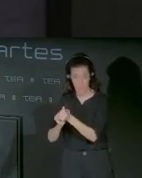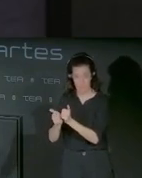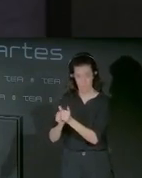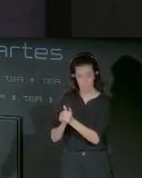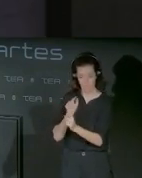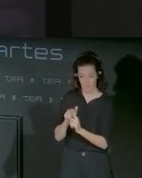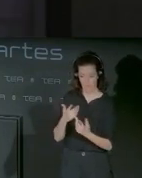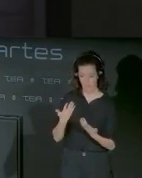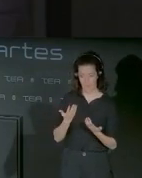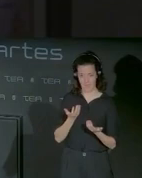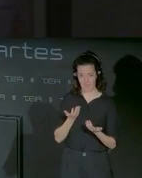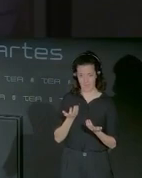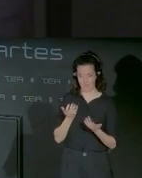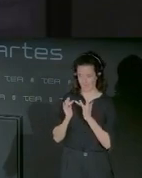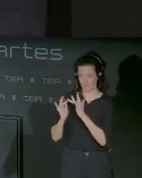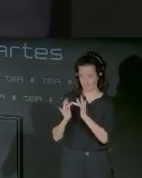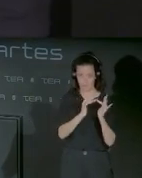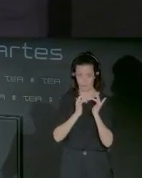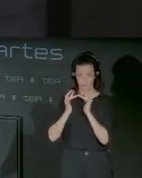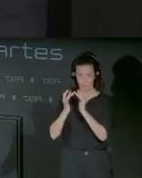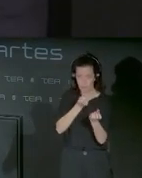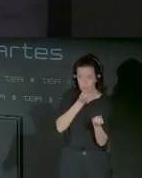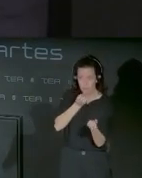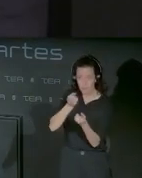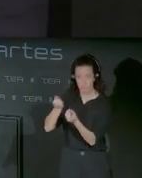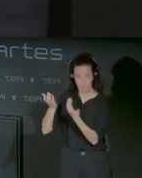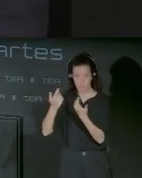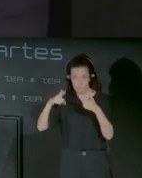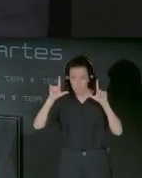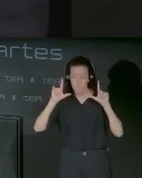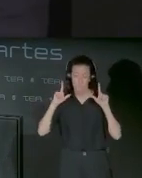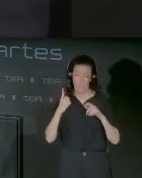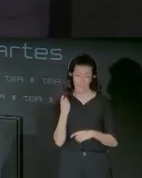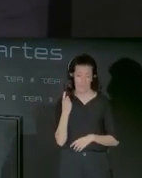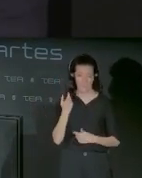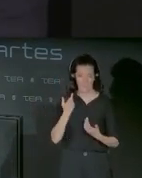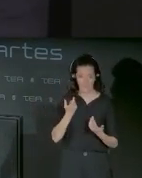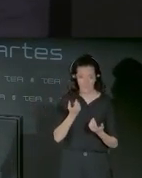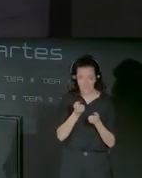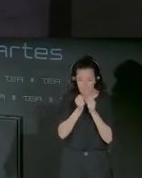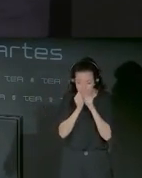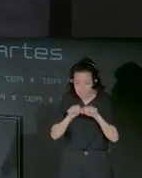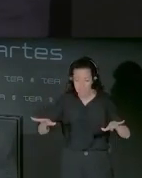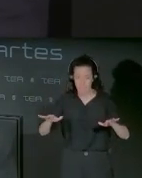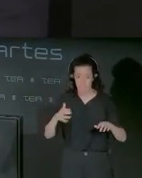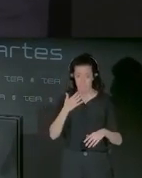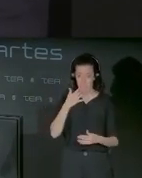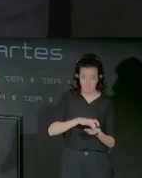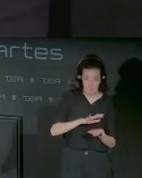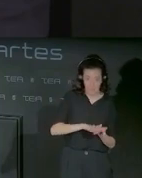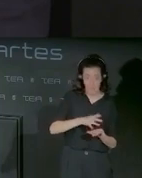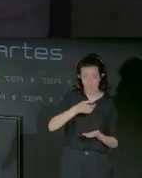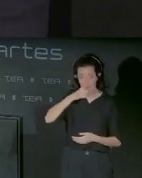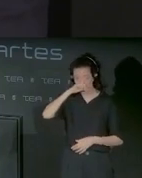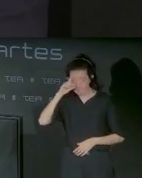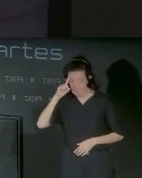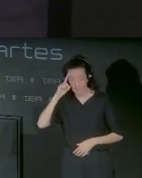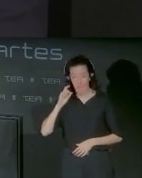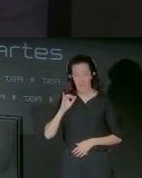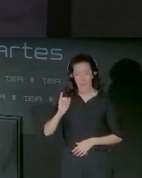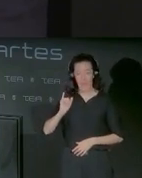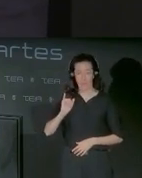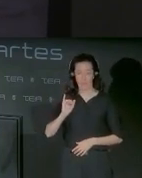kind of incubators, like in Malaga, in Madrid, and so on, they provide mentoring, they provide the necessary